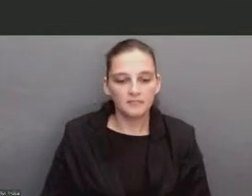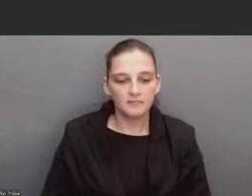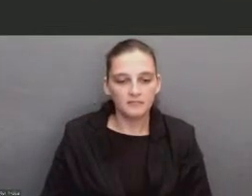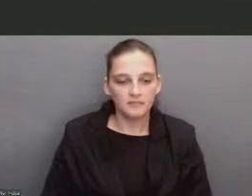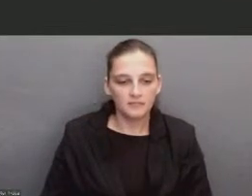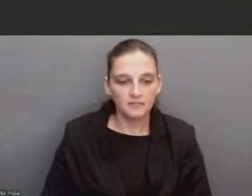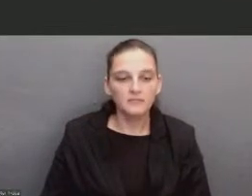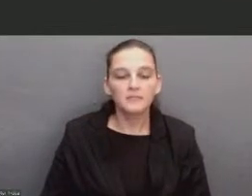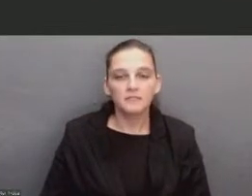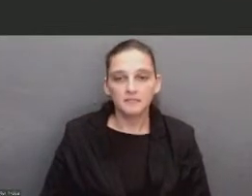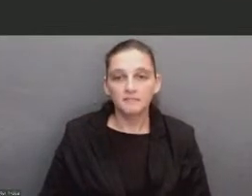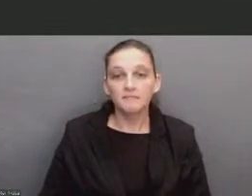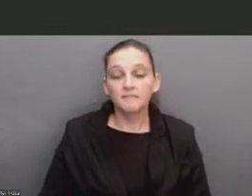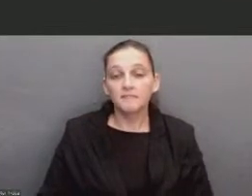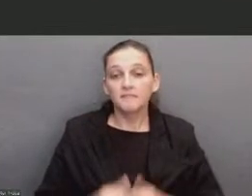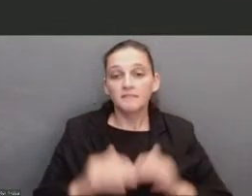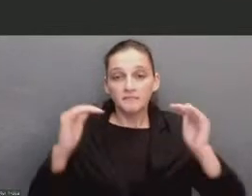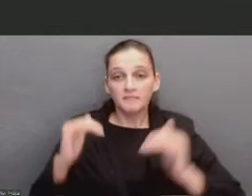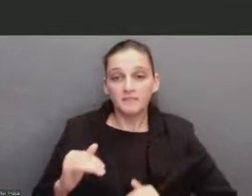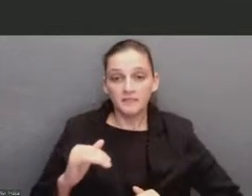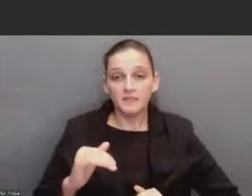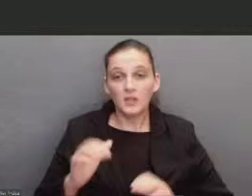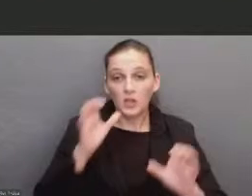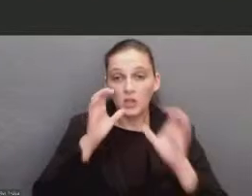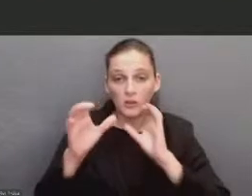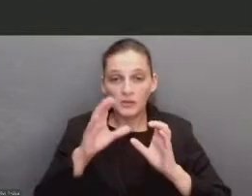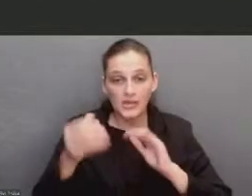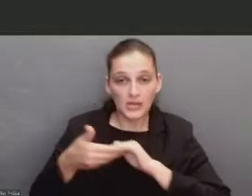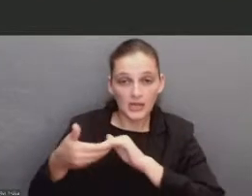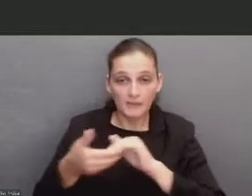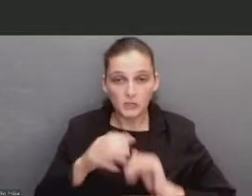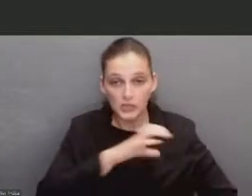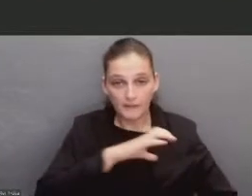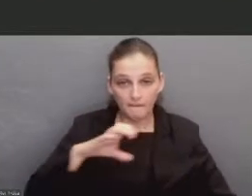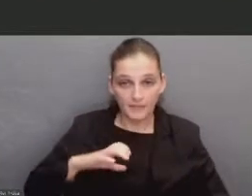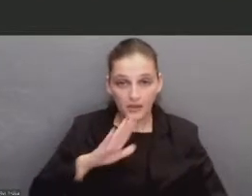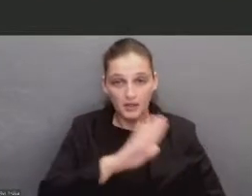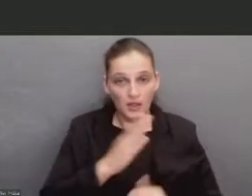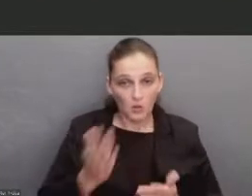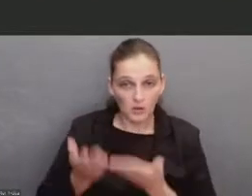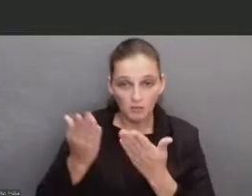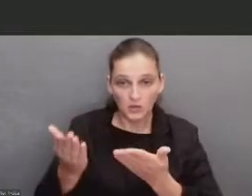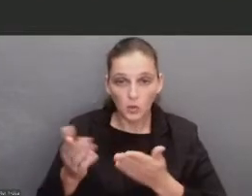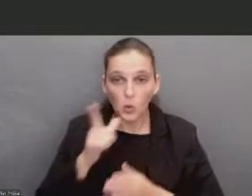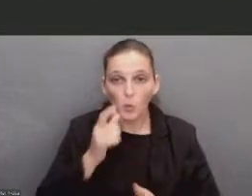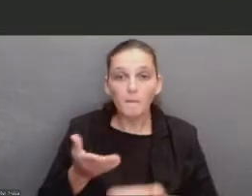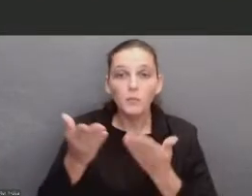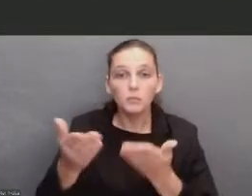The third slate of interim recommendations, communications and collaborations subcommittee. Do I have a motion?